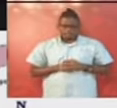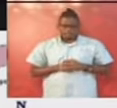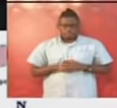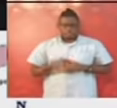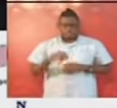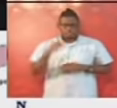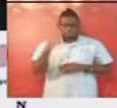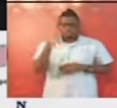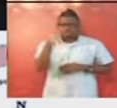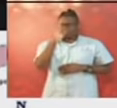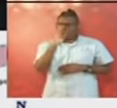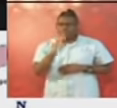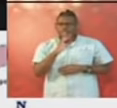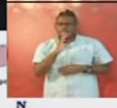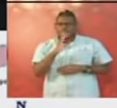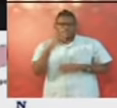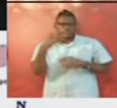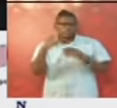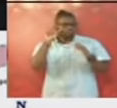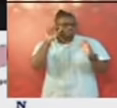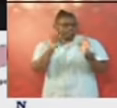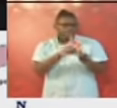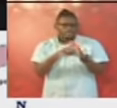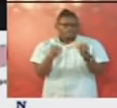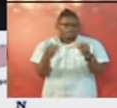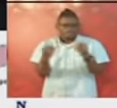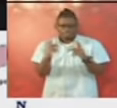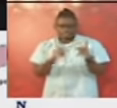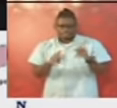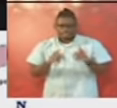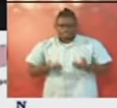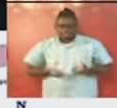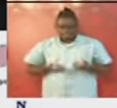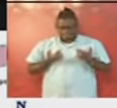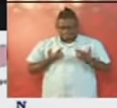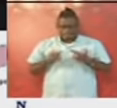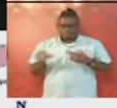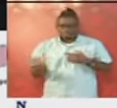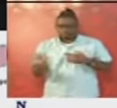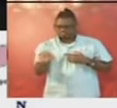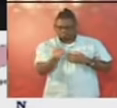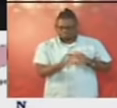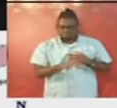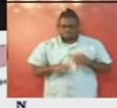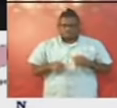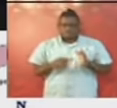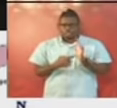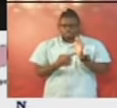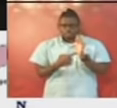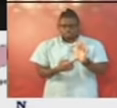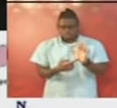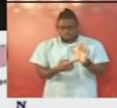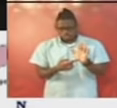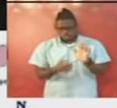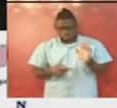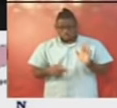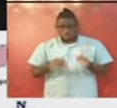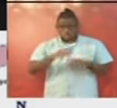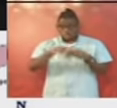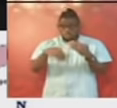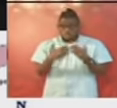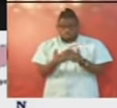graphic in terms of population distribution as well. So this graph basically shows you the layout of the counties in Trinidad and